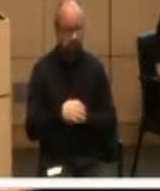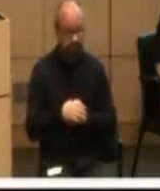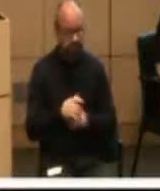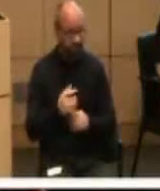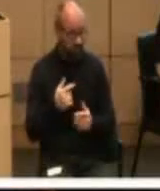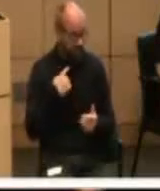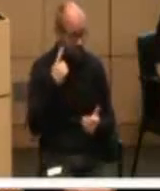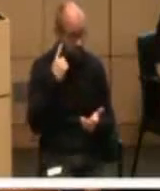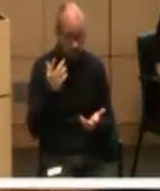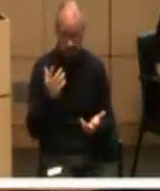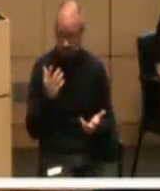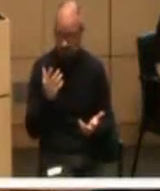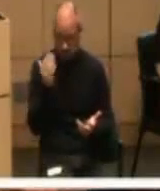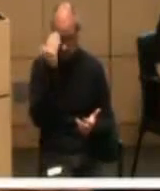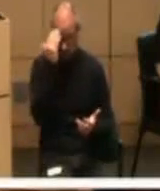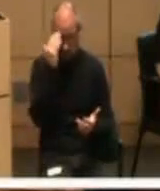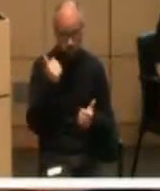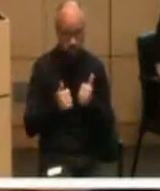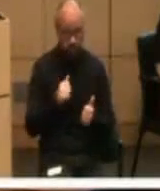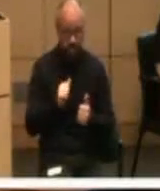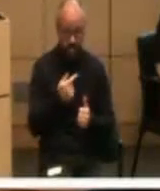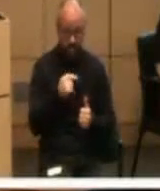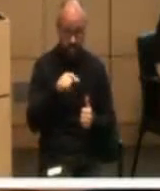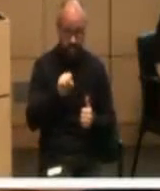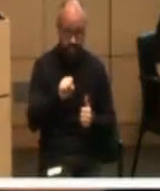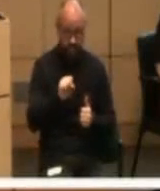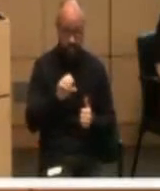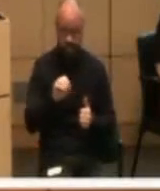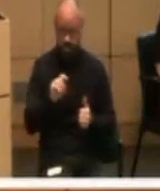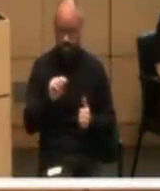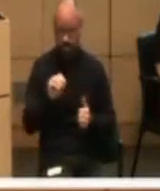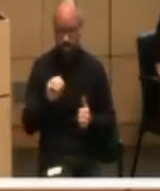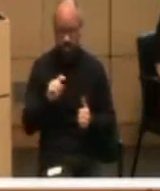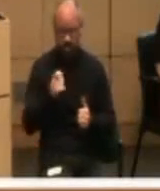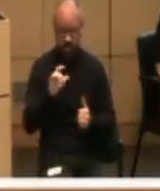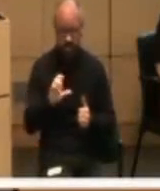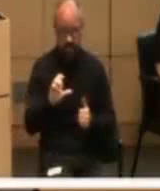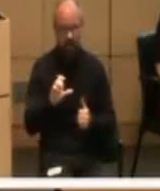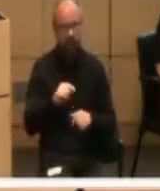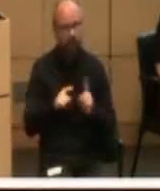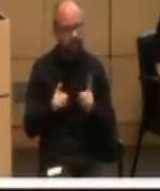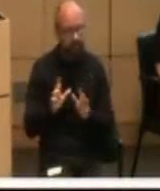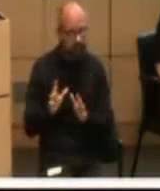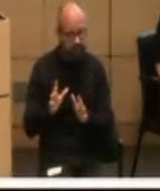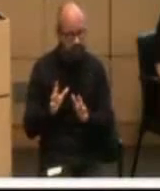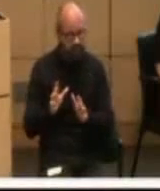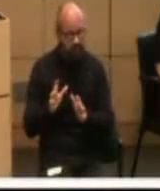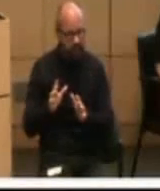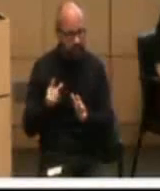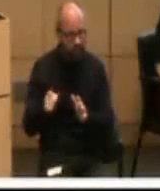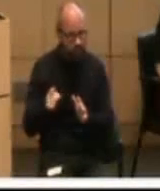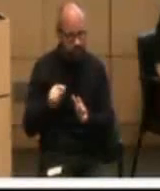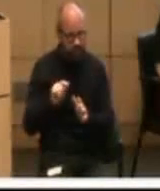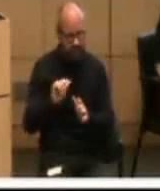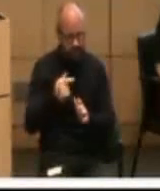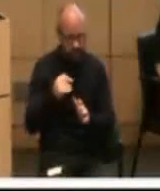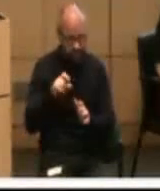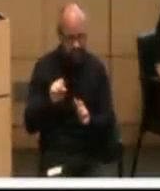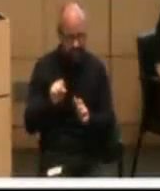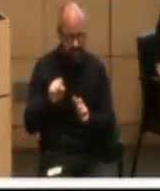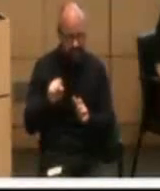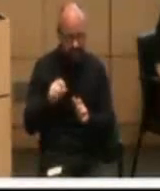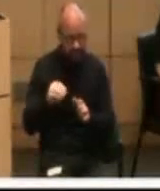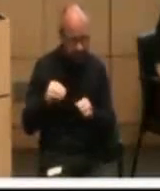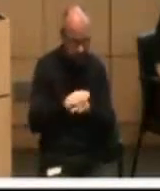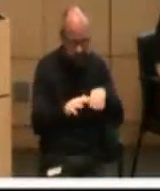understanding of which agents are ototoxic, we have less understanding of the potential interactions of these different agents. But the